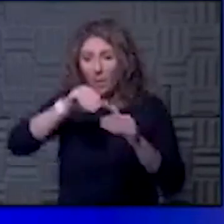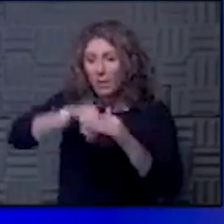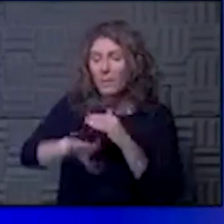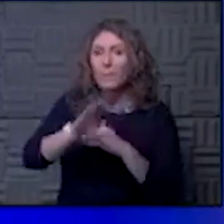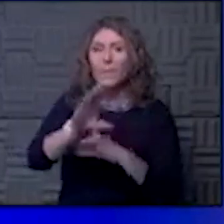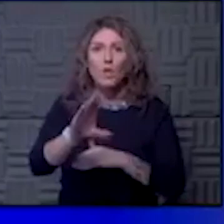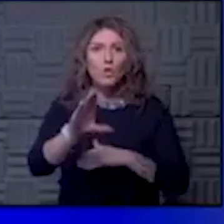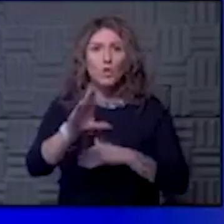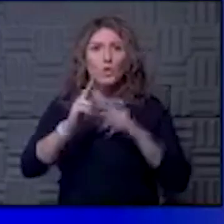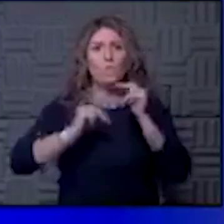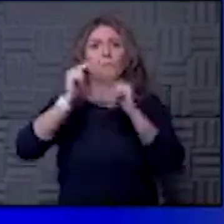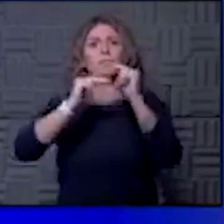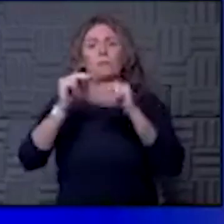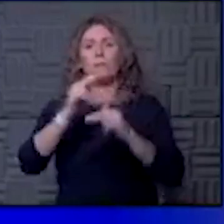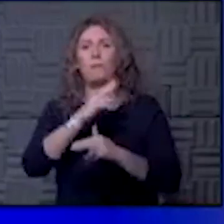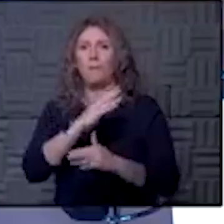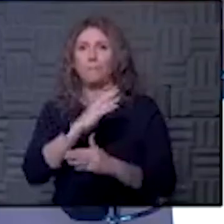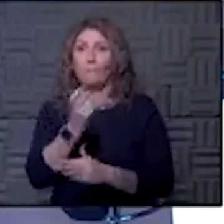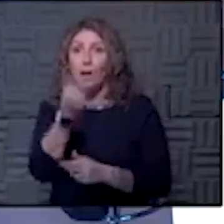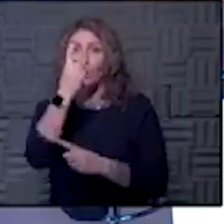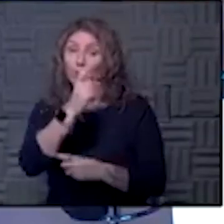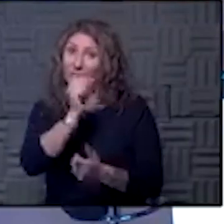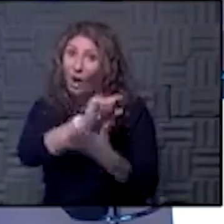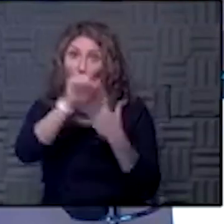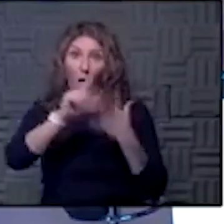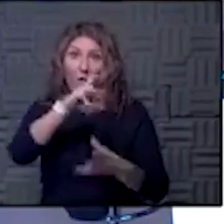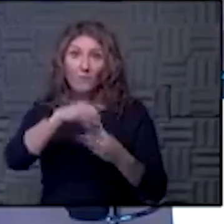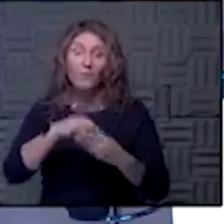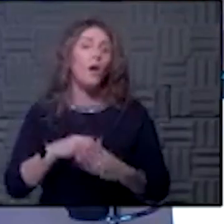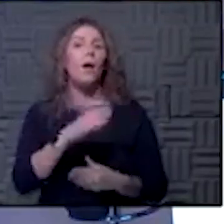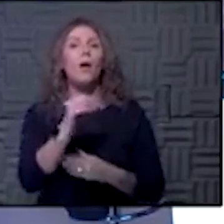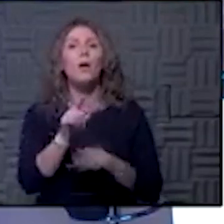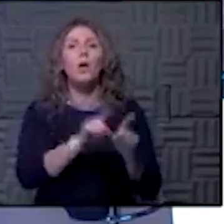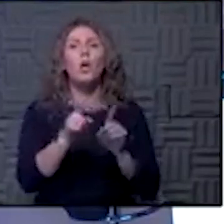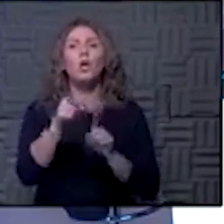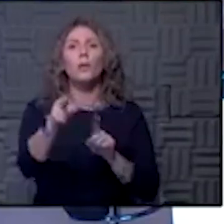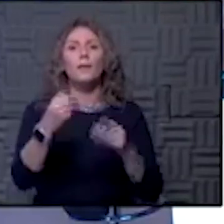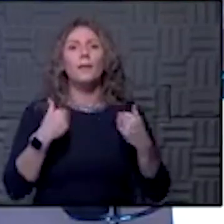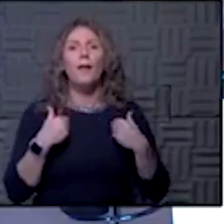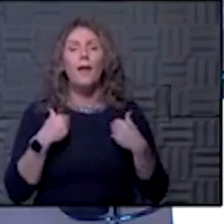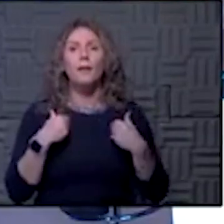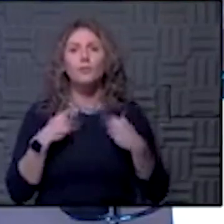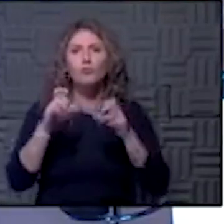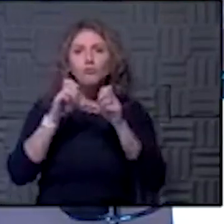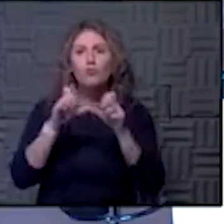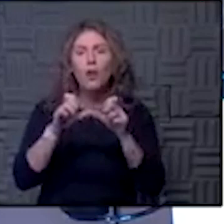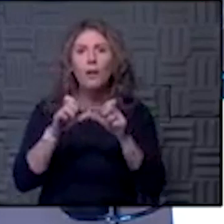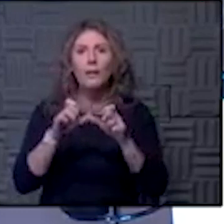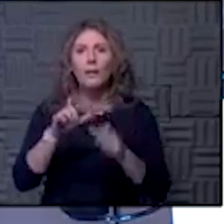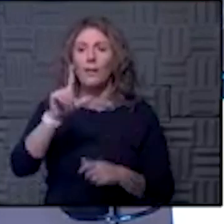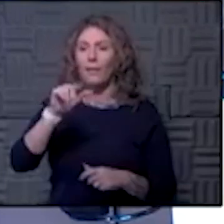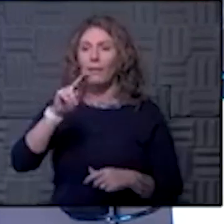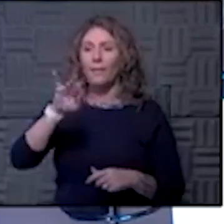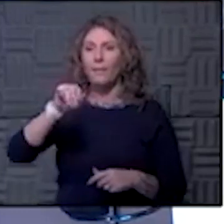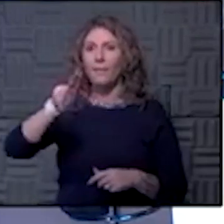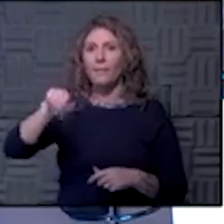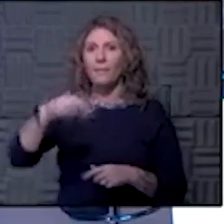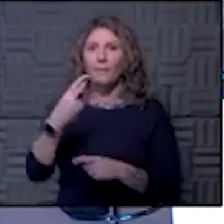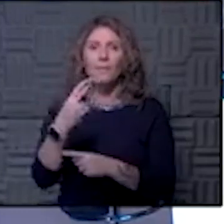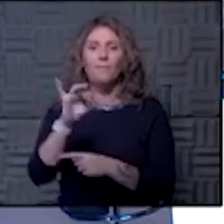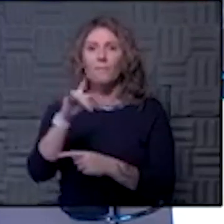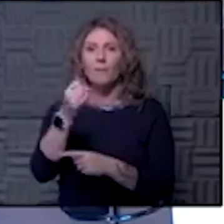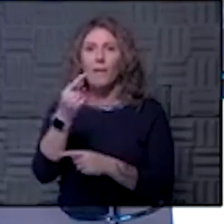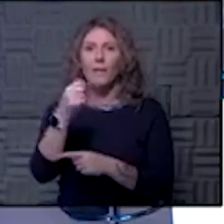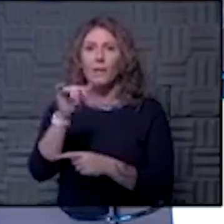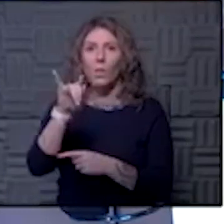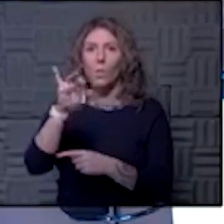to take all those measures as well. Oh, and he has chronic lymphatic leukemia. Chronic